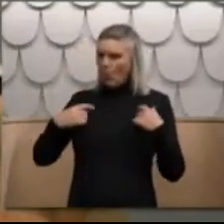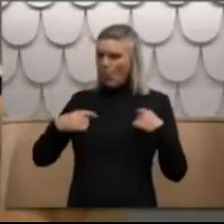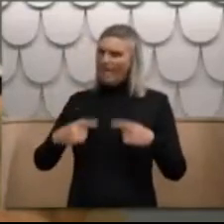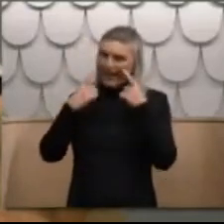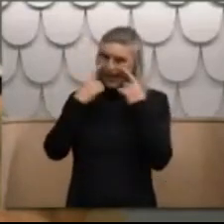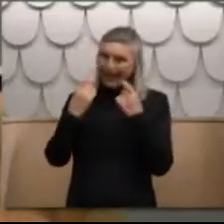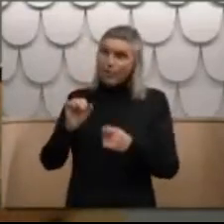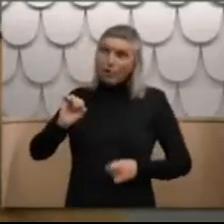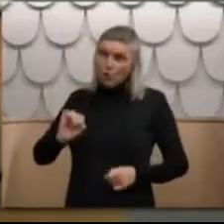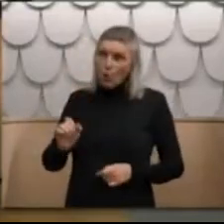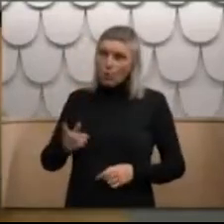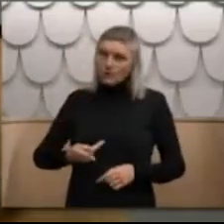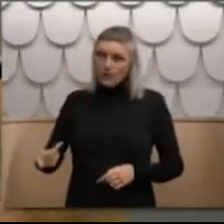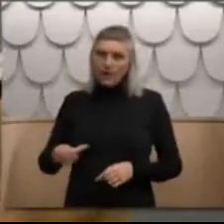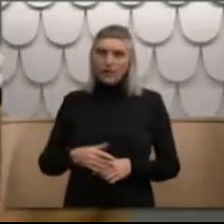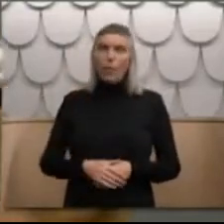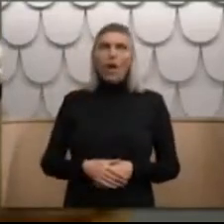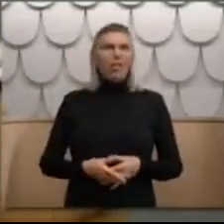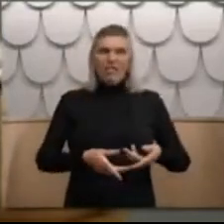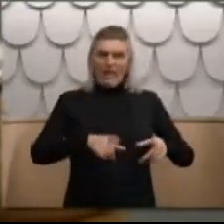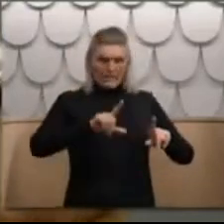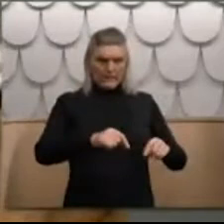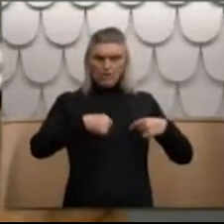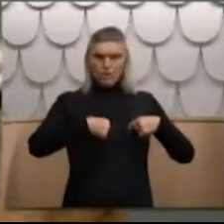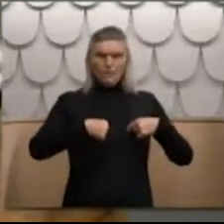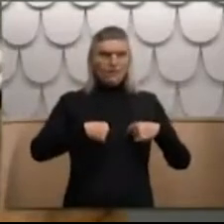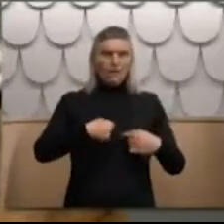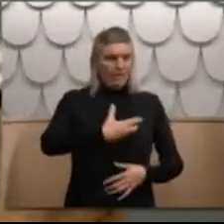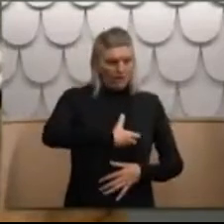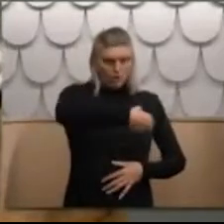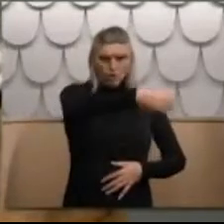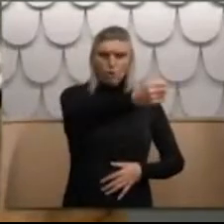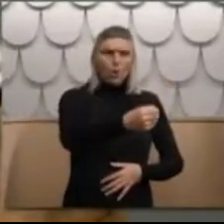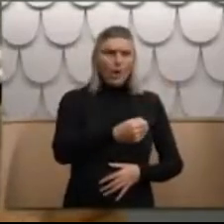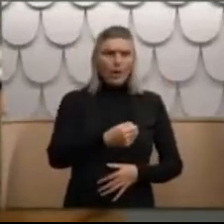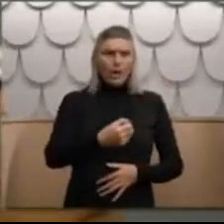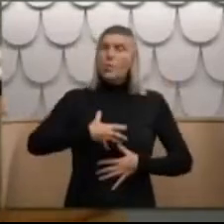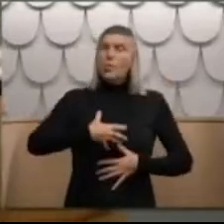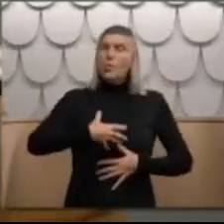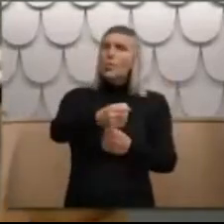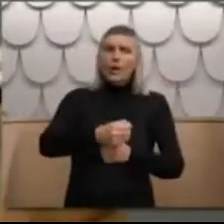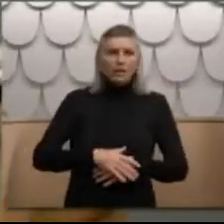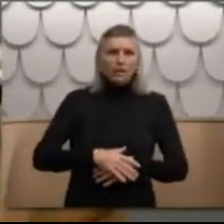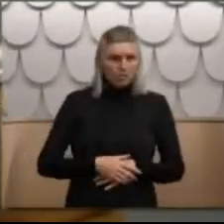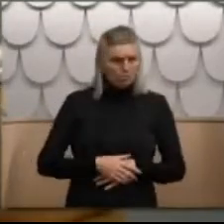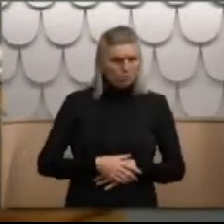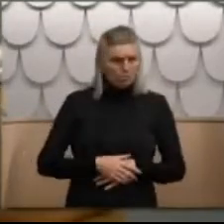your son? Well, they're doing it to me. They took my son off me when he was 6 years old, only because